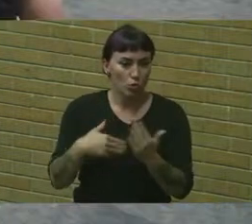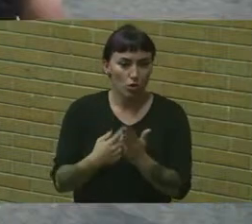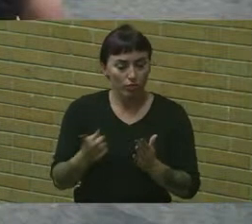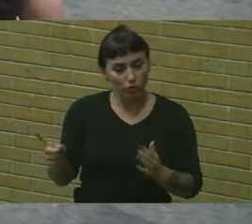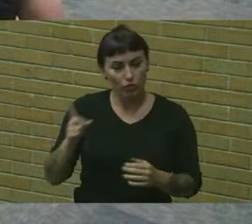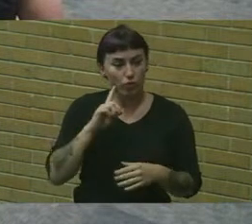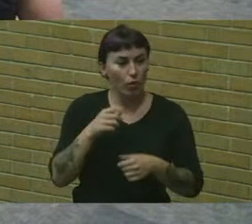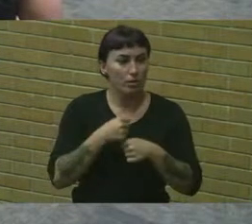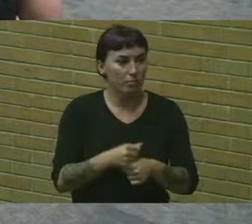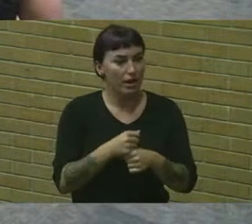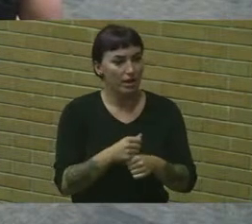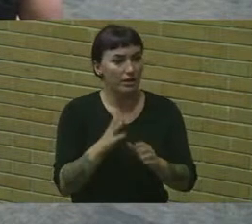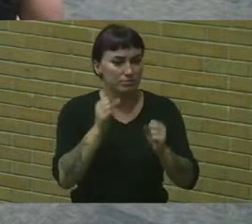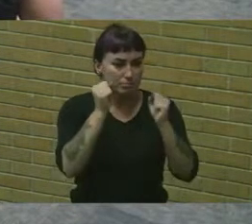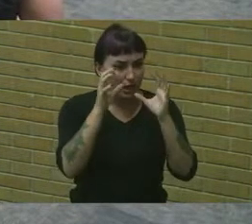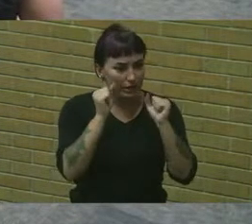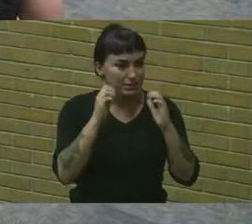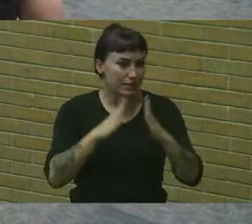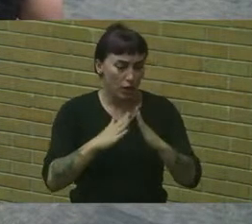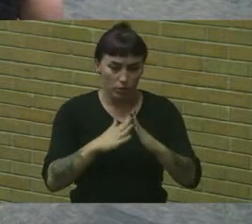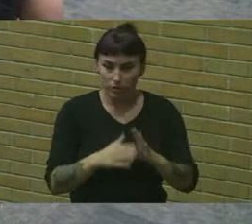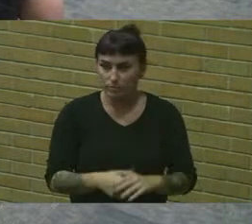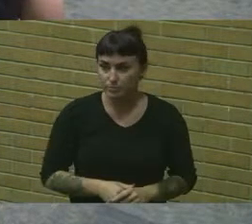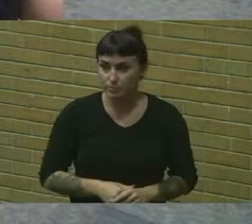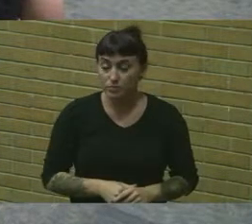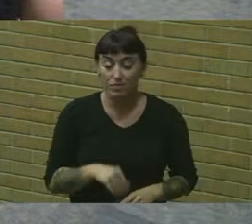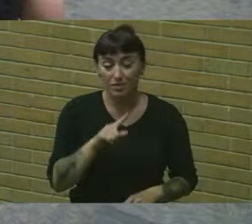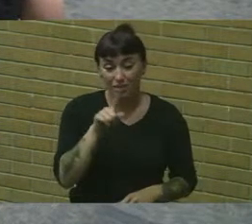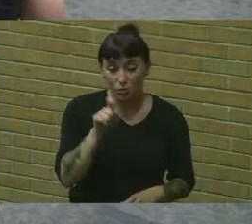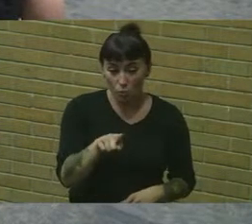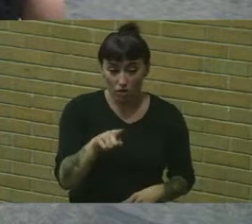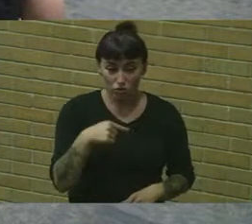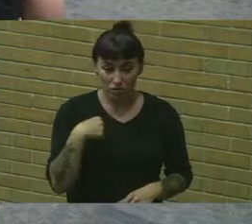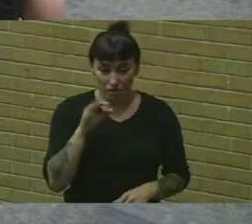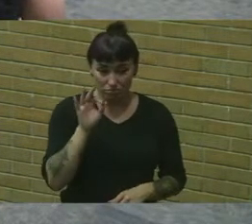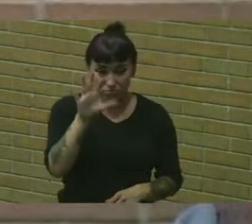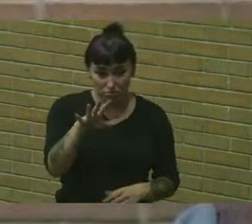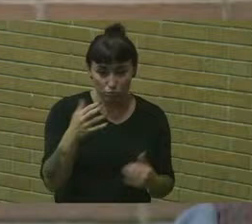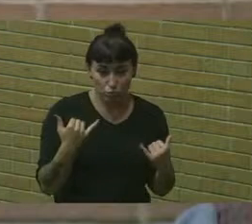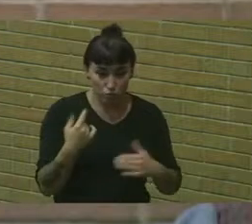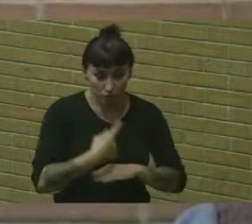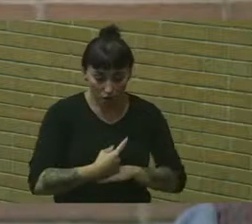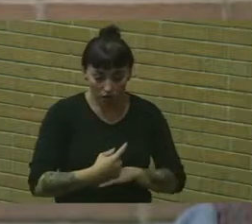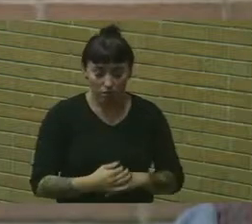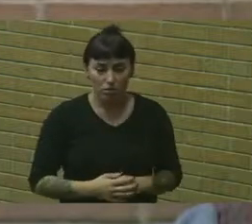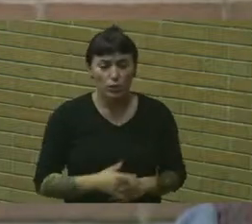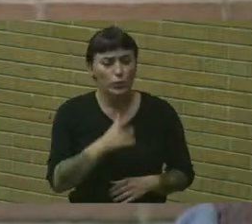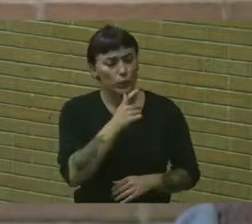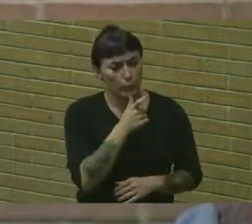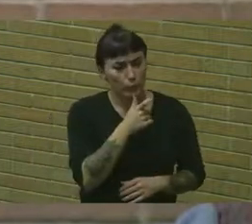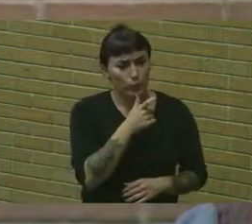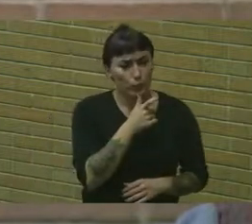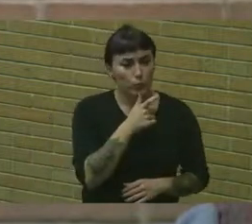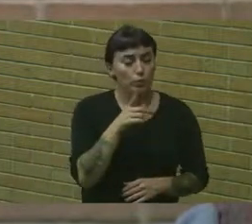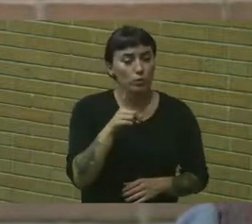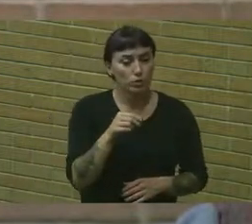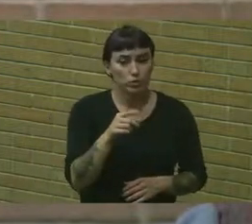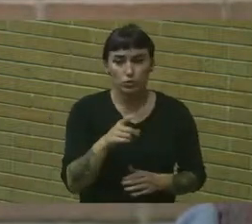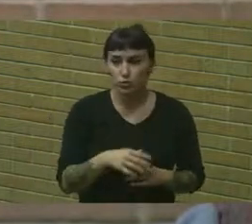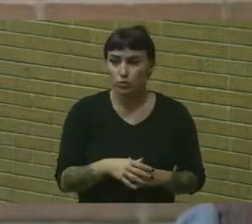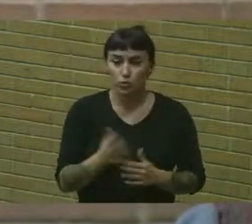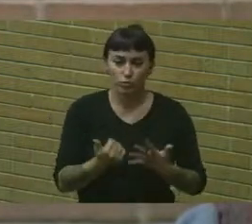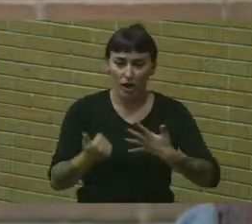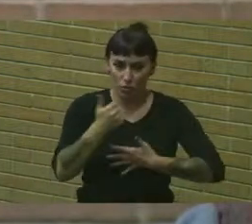for creating such an amazing town. The question I have for you today is, who do you